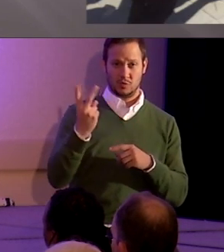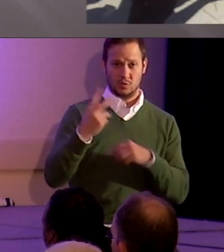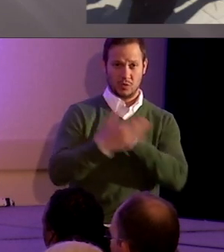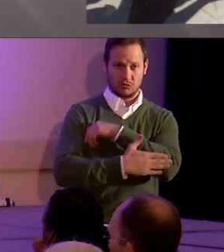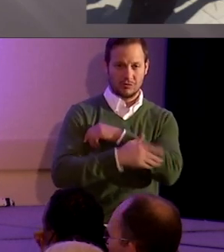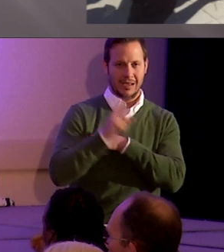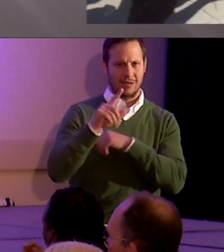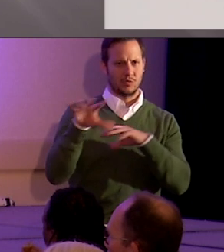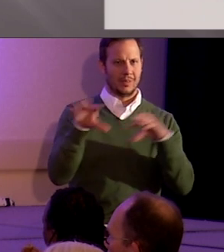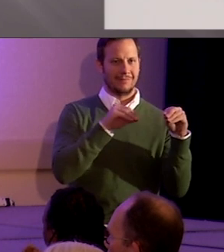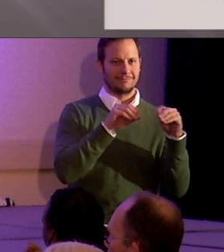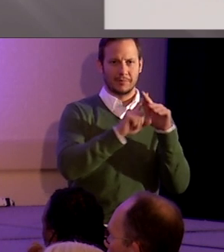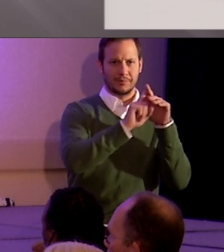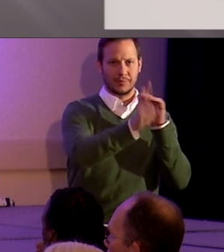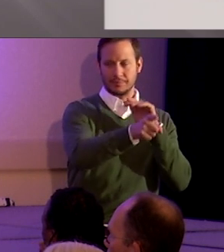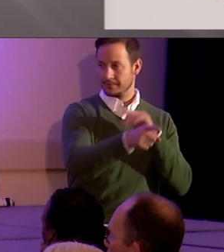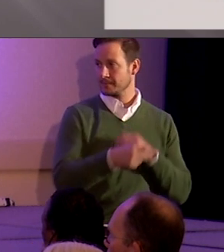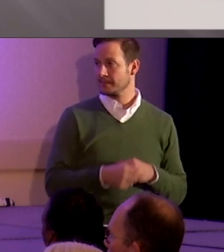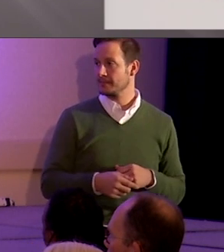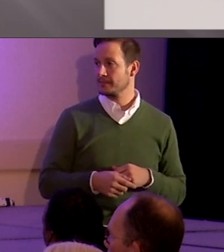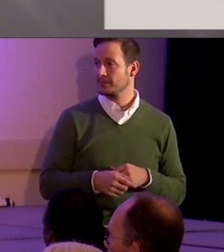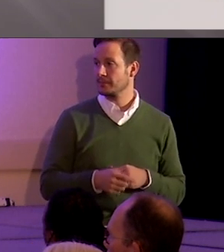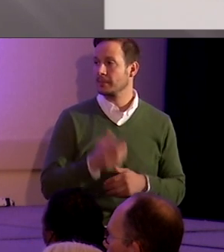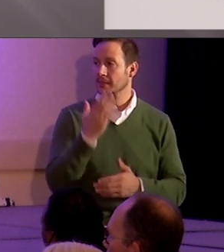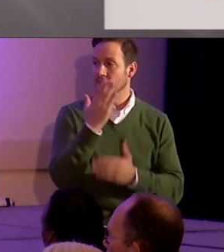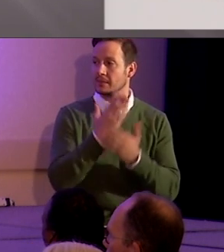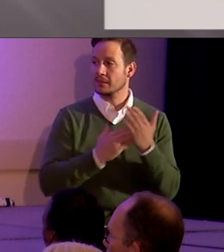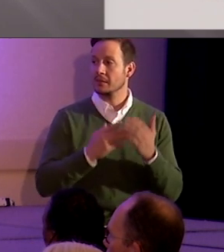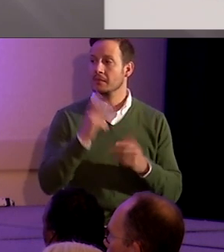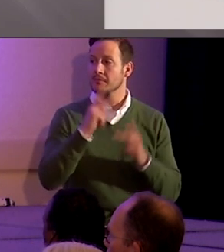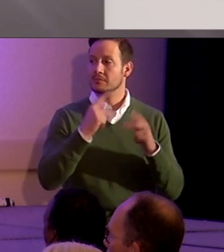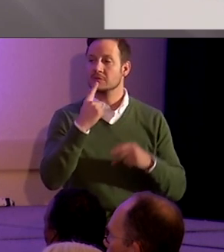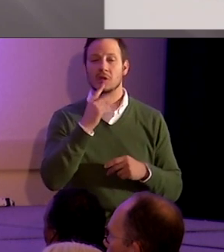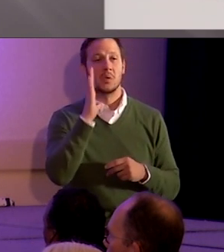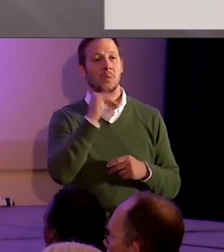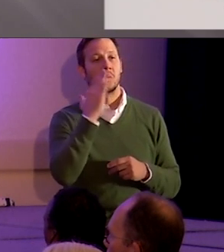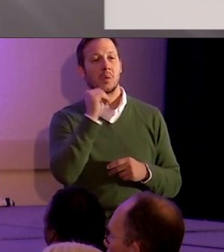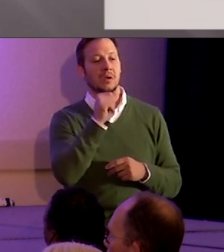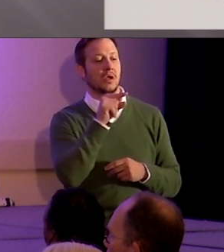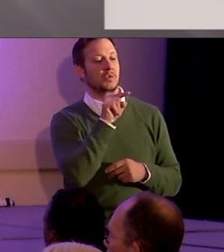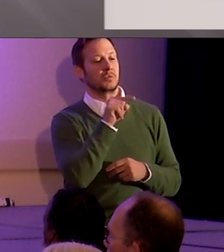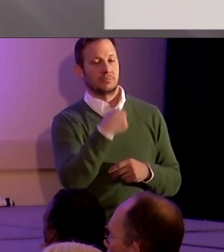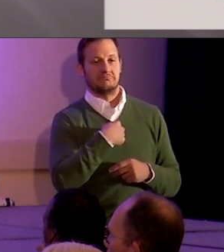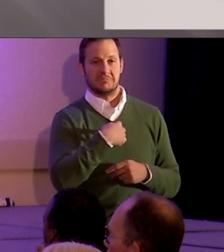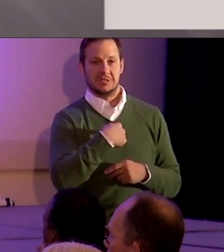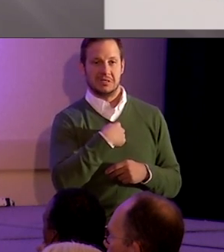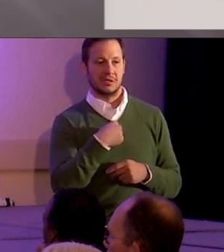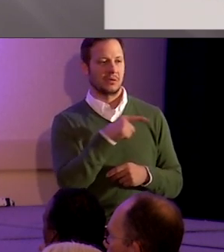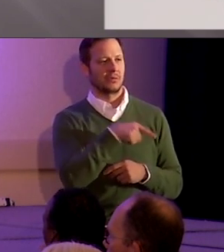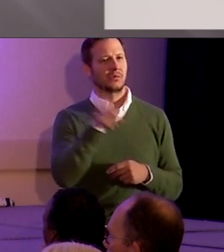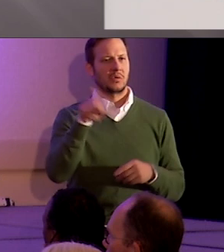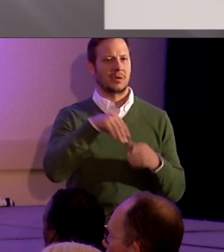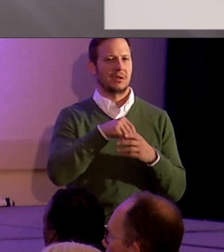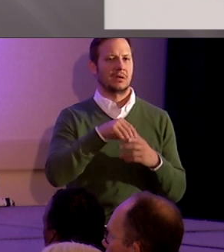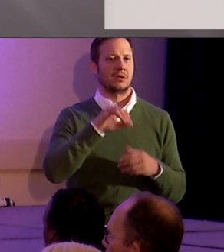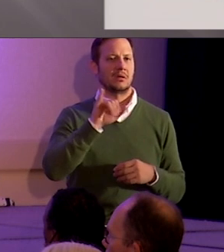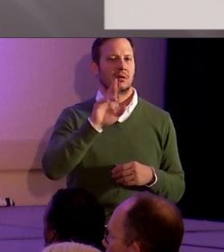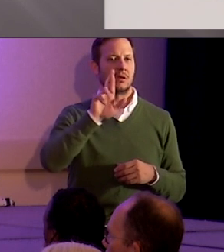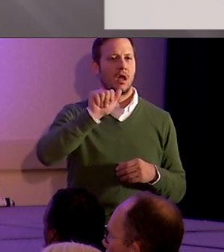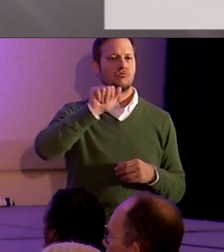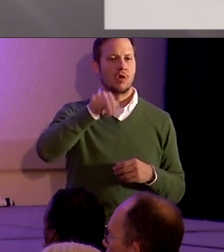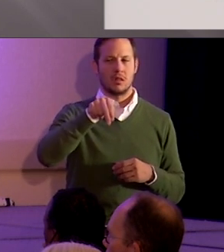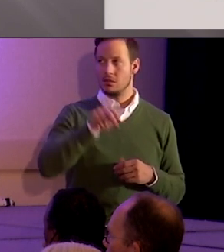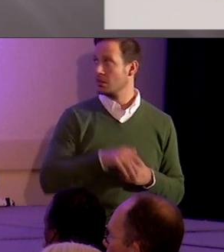Critics have dared me to hold my 8th March protest in Paris in Azadi Square in